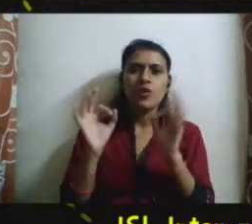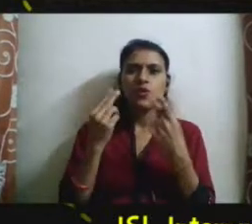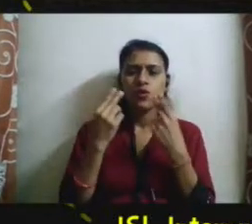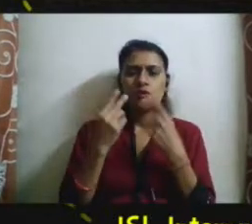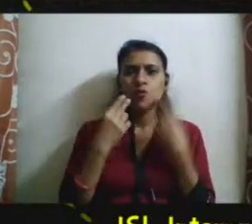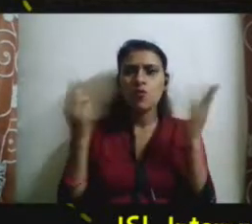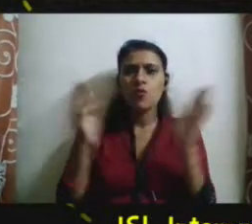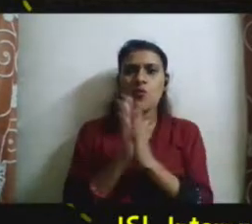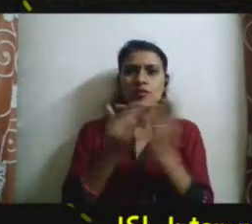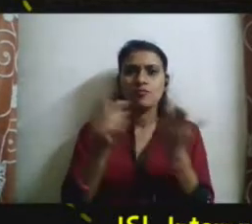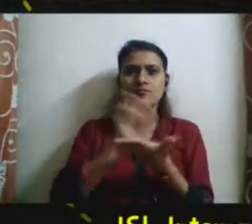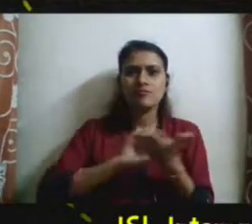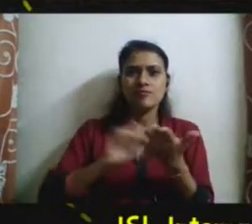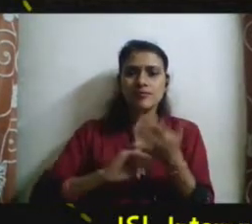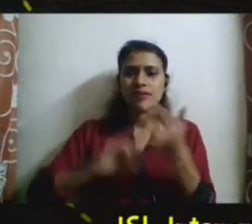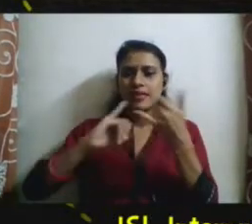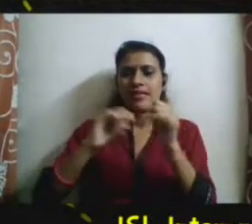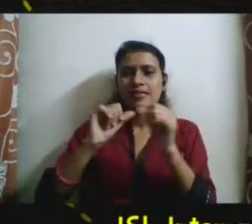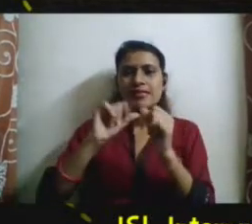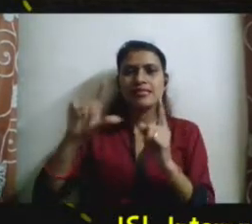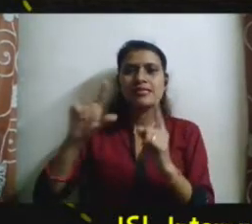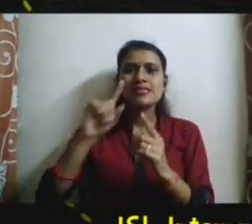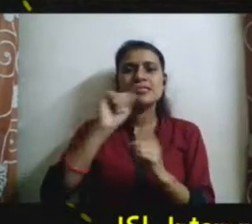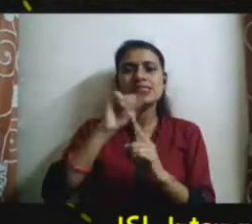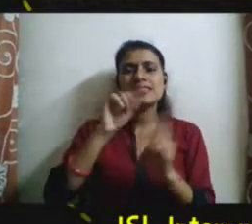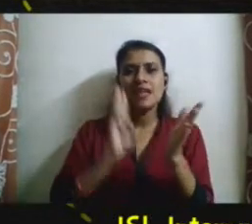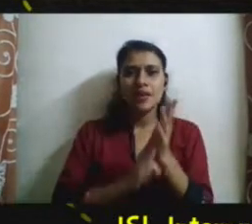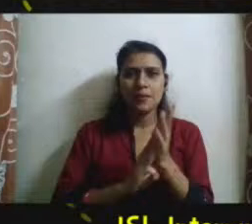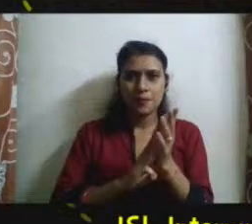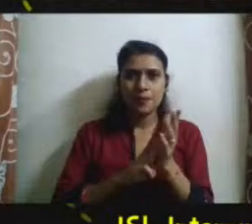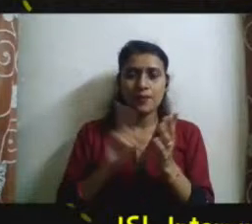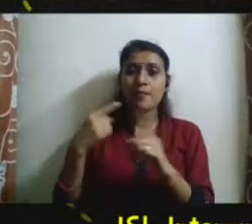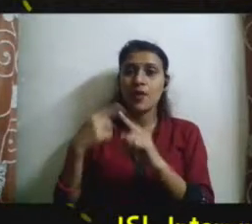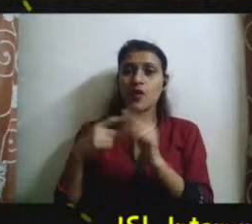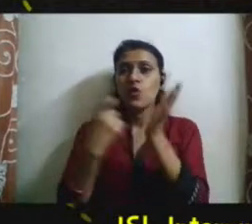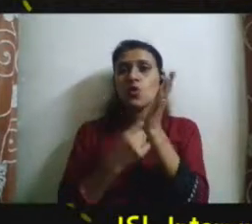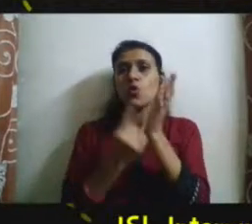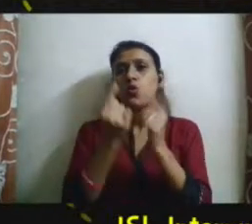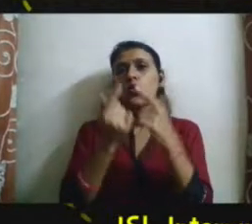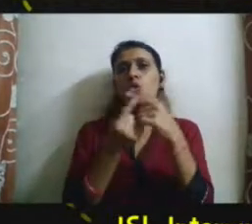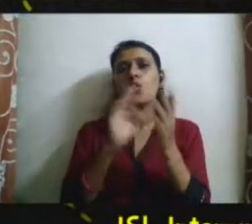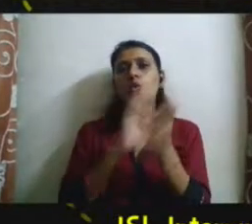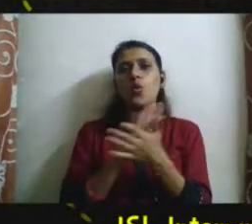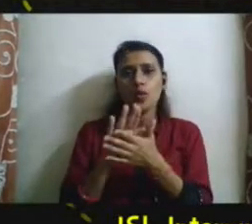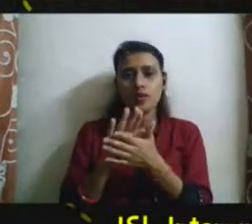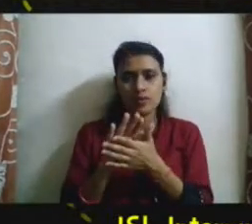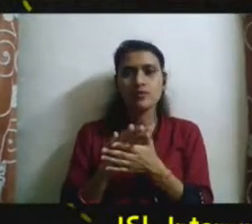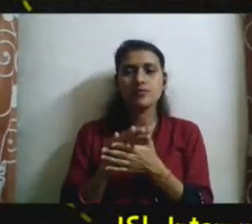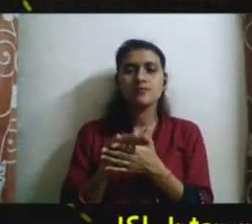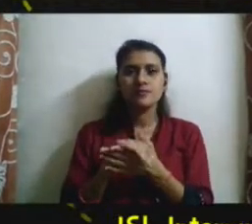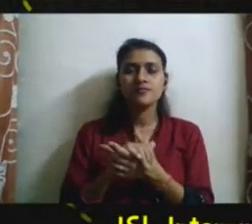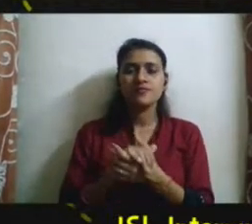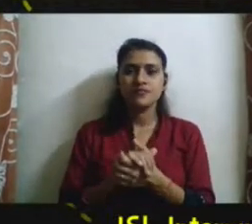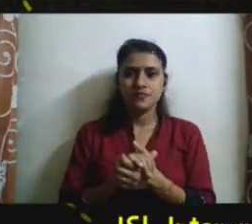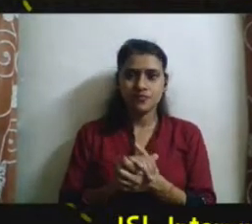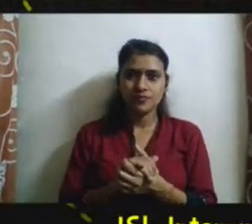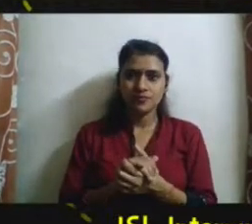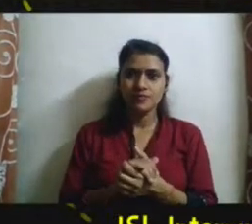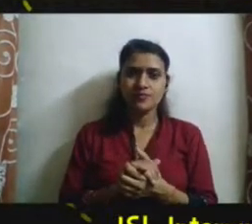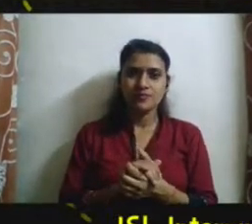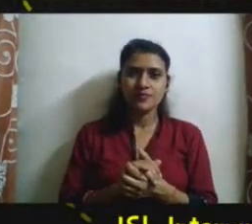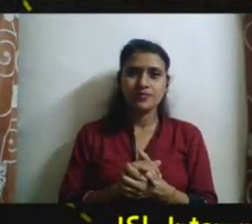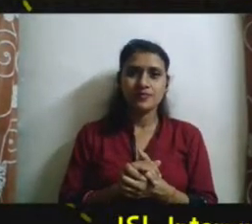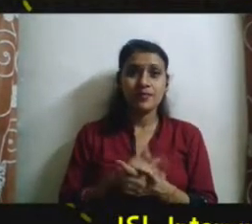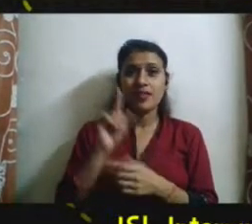authored by Salim Kidwai and Ruth, and I think that's one